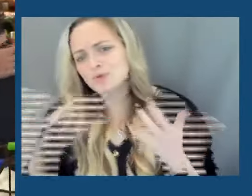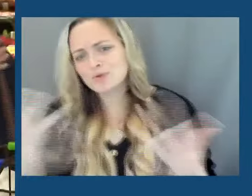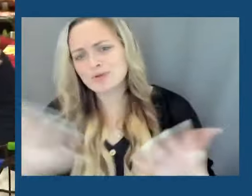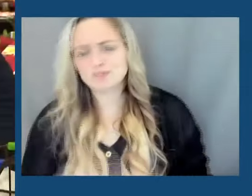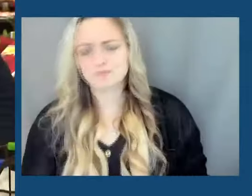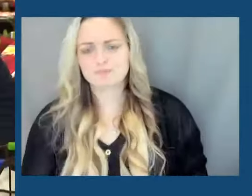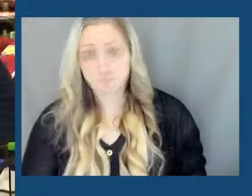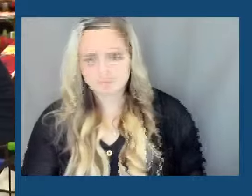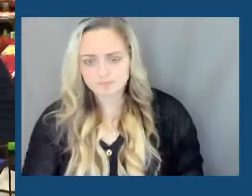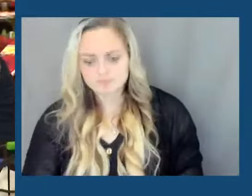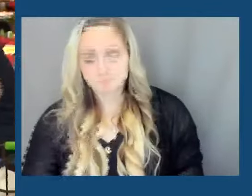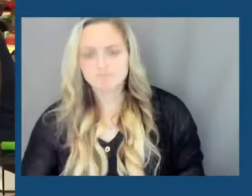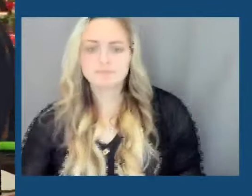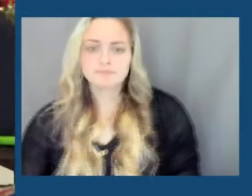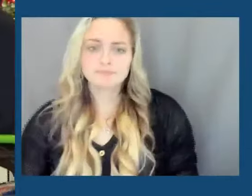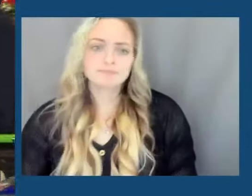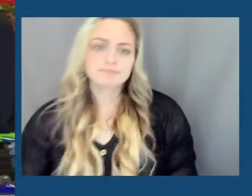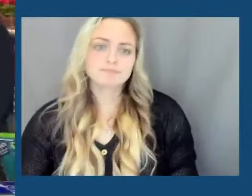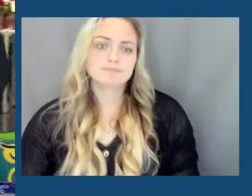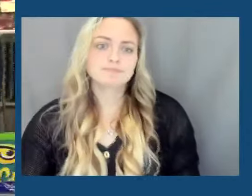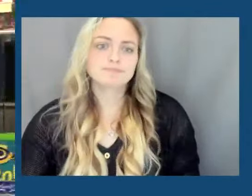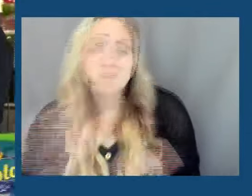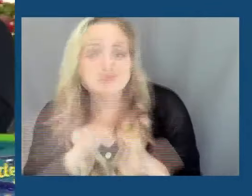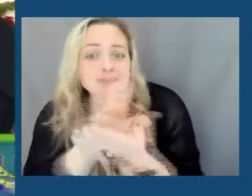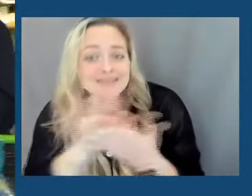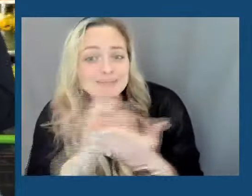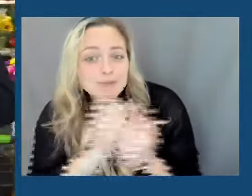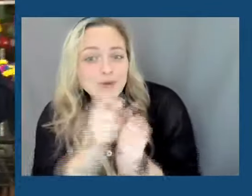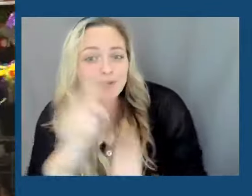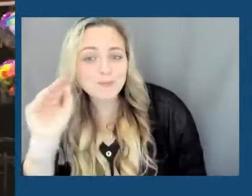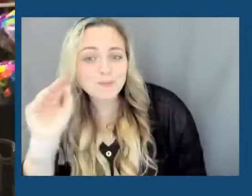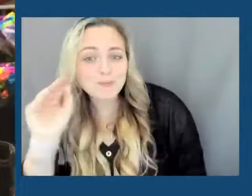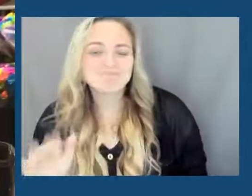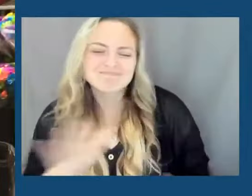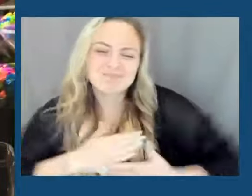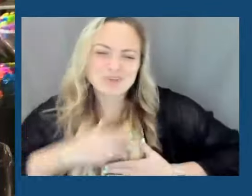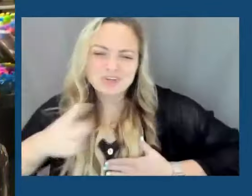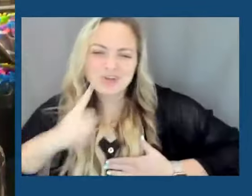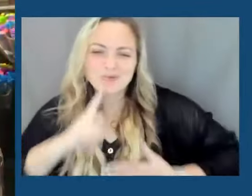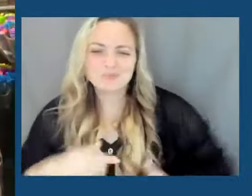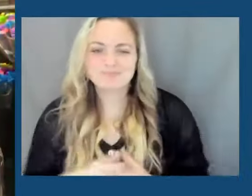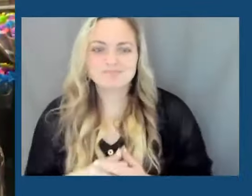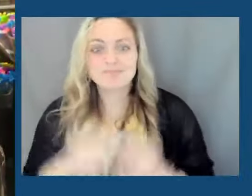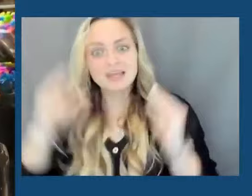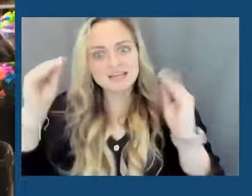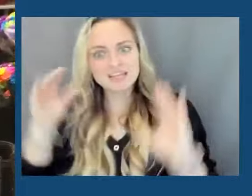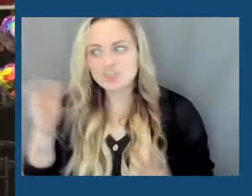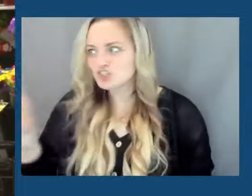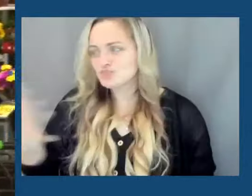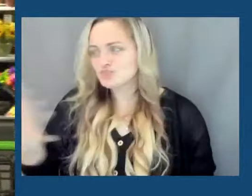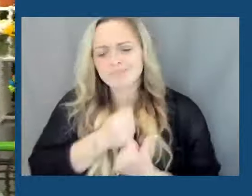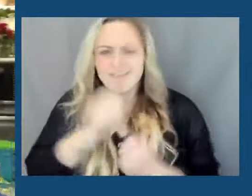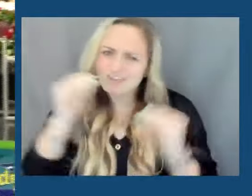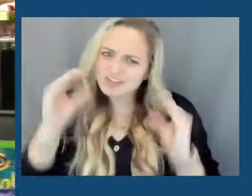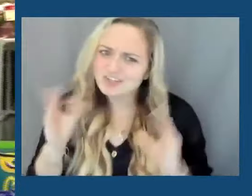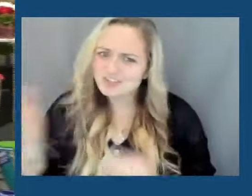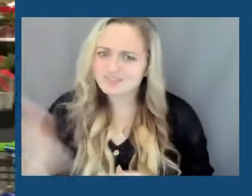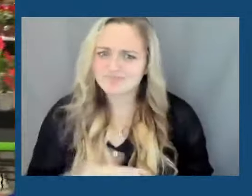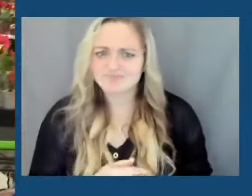right. It's so wonderful meeting you. We'll let Thank you you go. for all you do. Appreciate you very much. Teachers, gotta love our teachers. Okay.